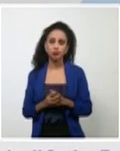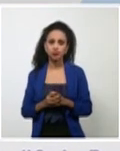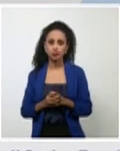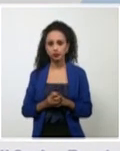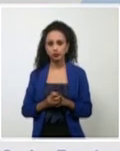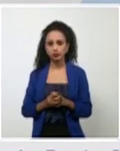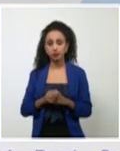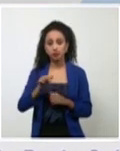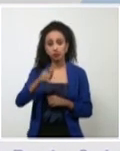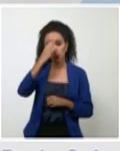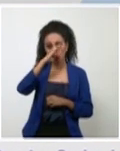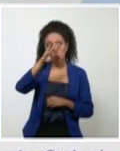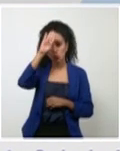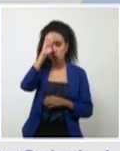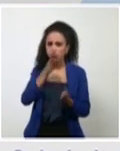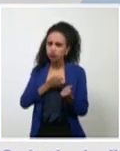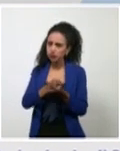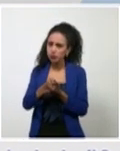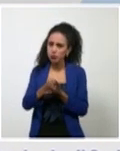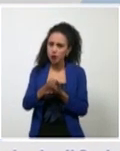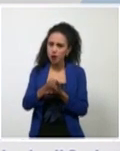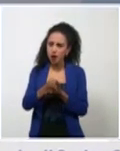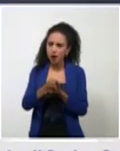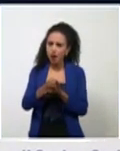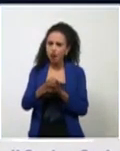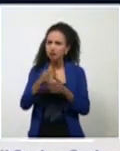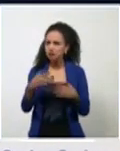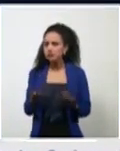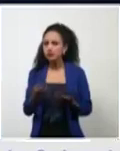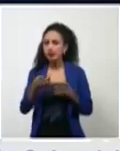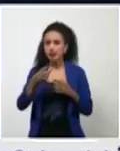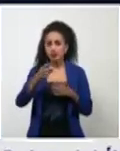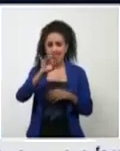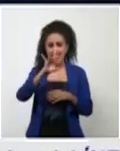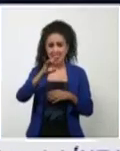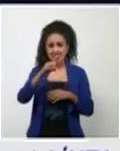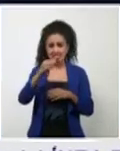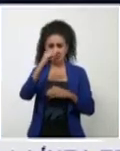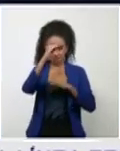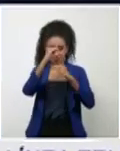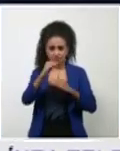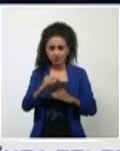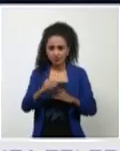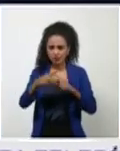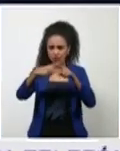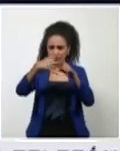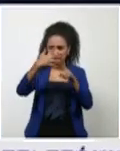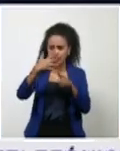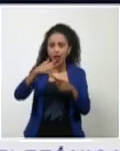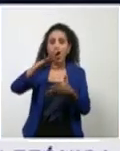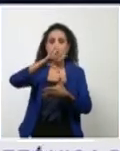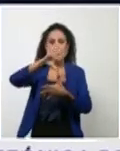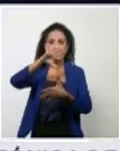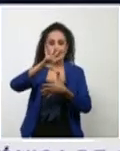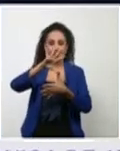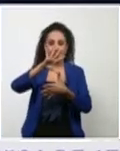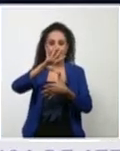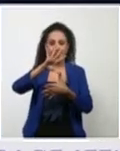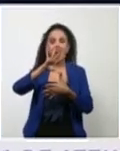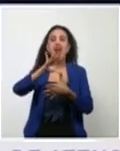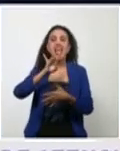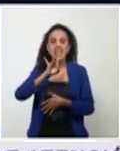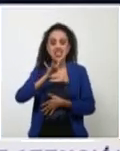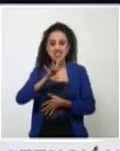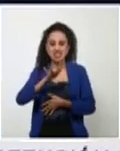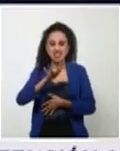And in this way, Cuba remains in the 15th place in the region of the